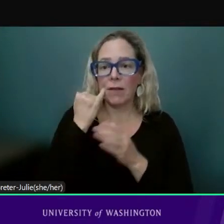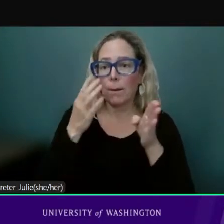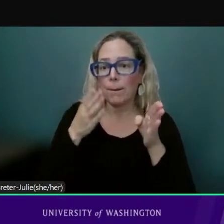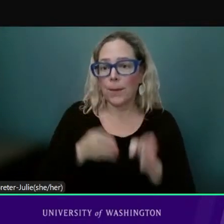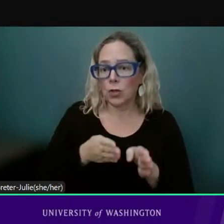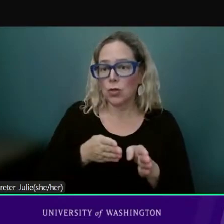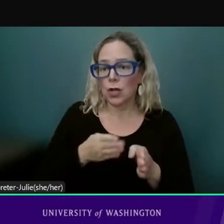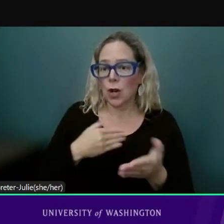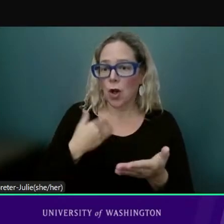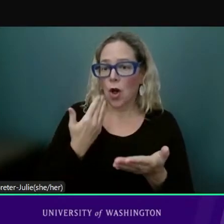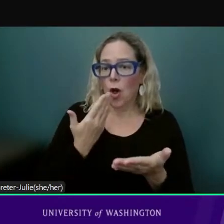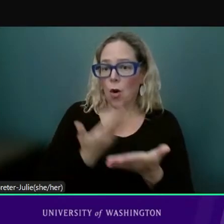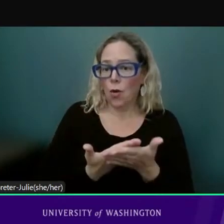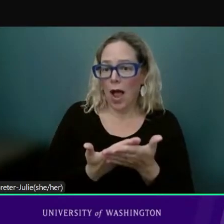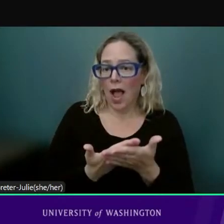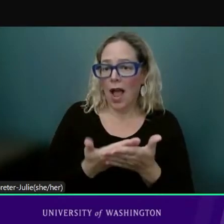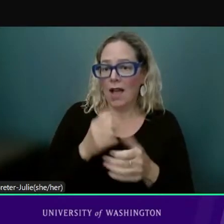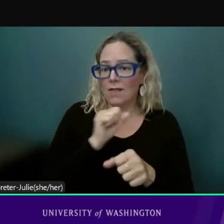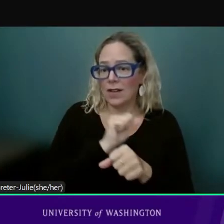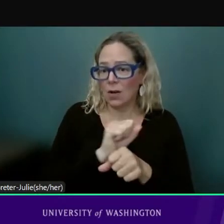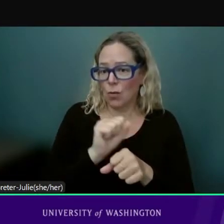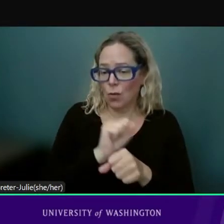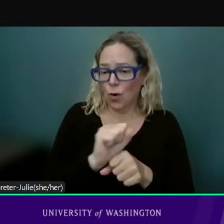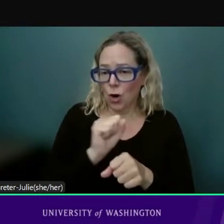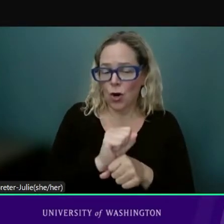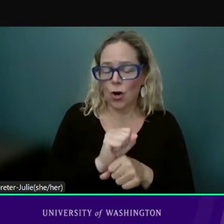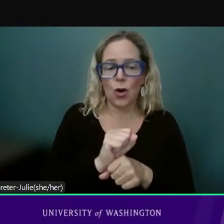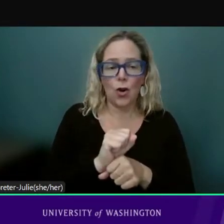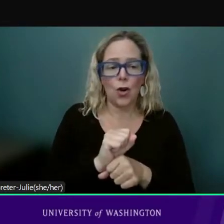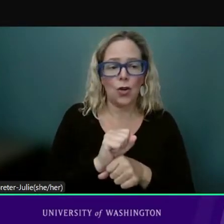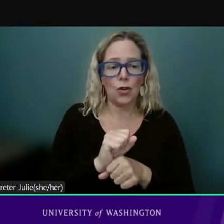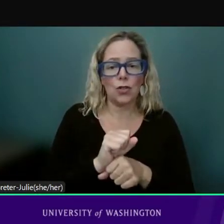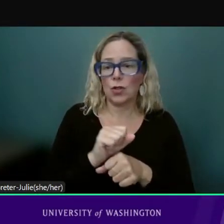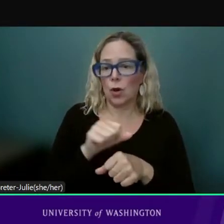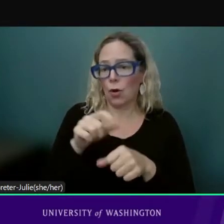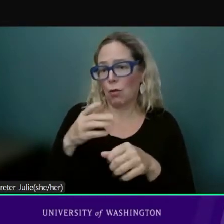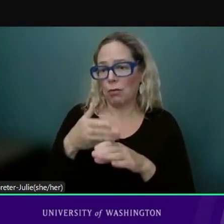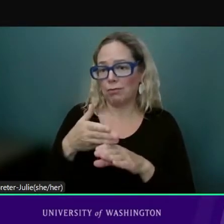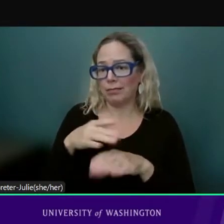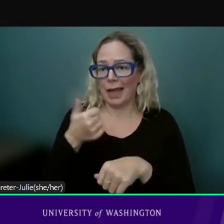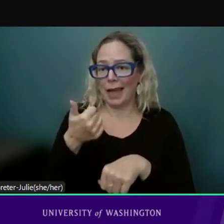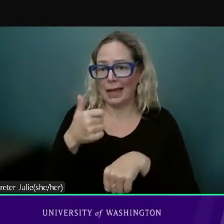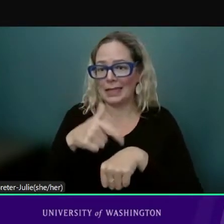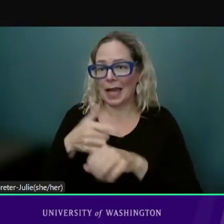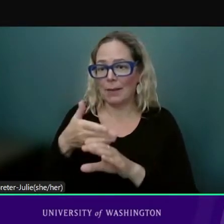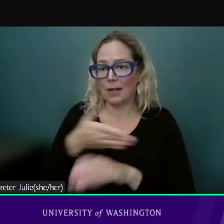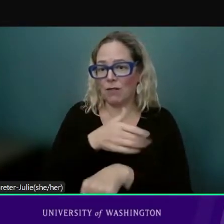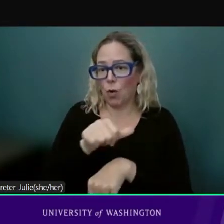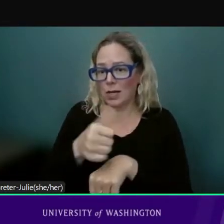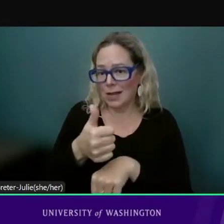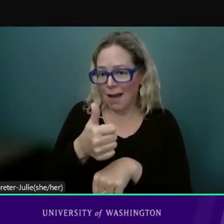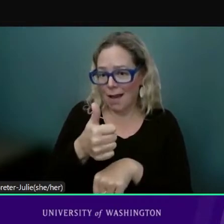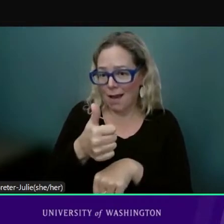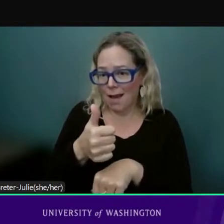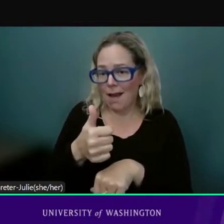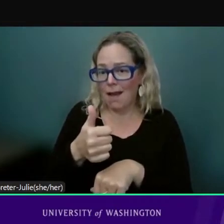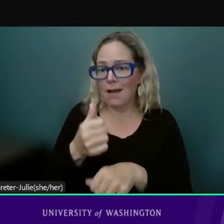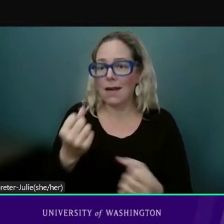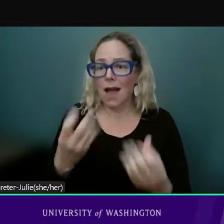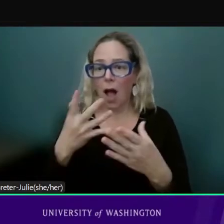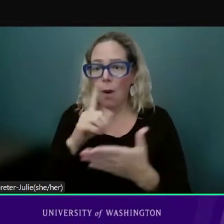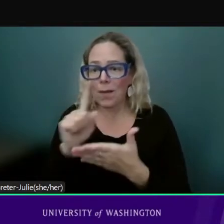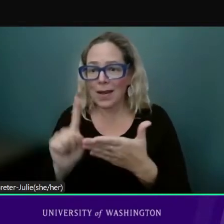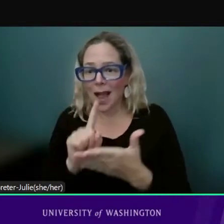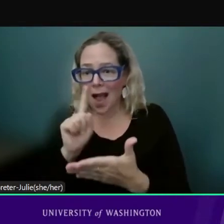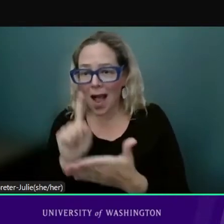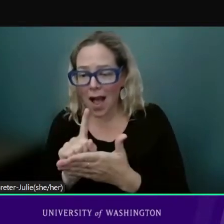at work during standard hours, which was any time before 10 a.m., how many hours they work weekly, and also